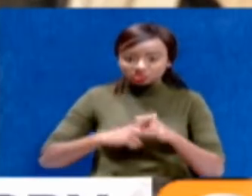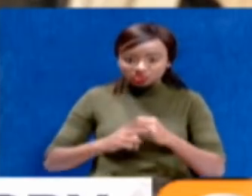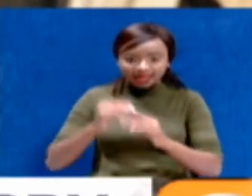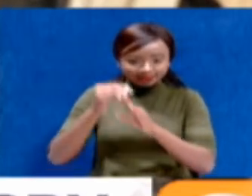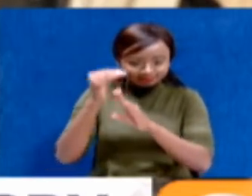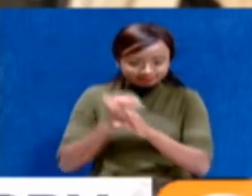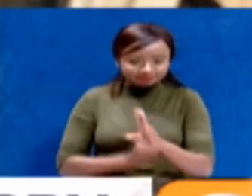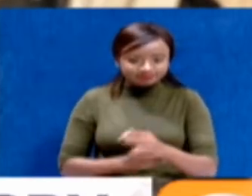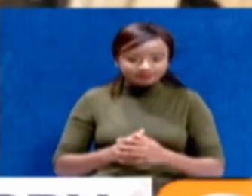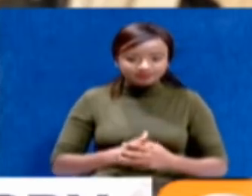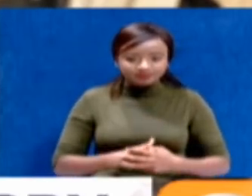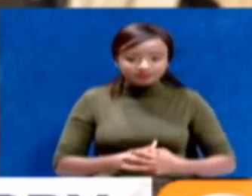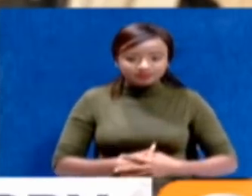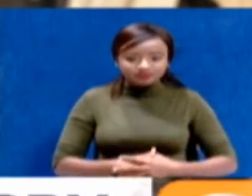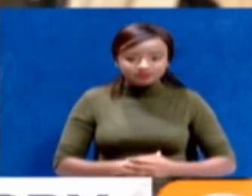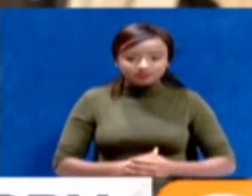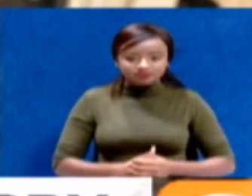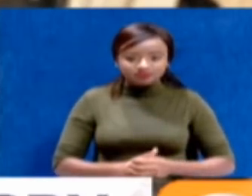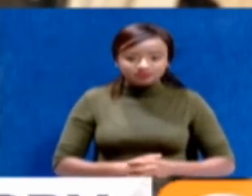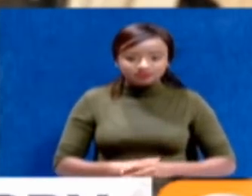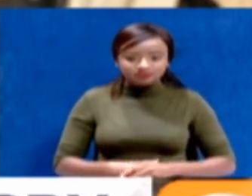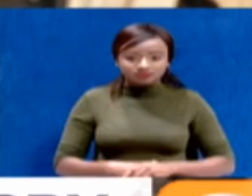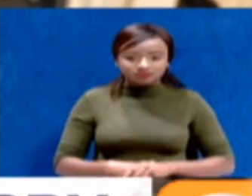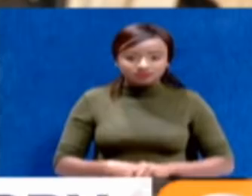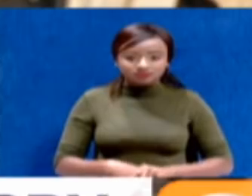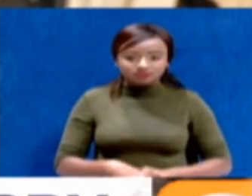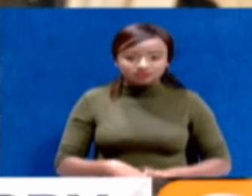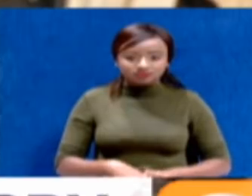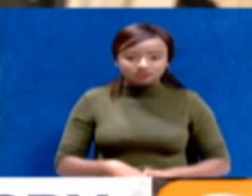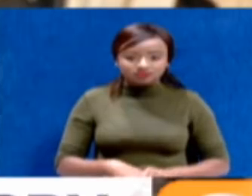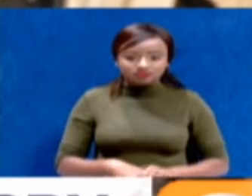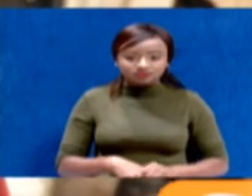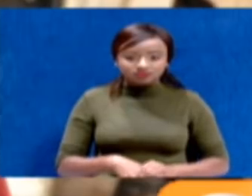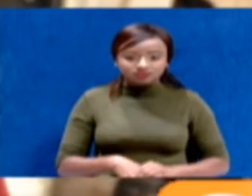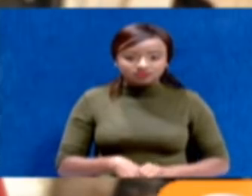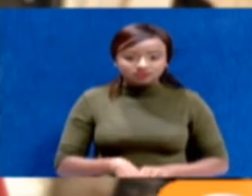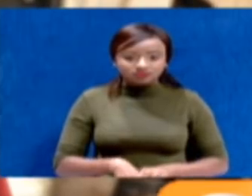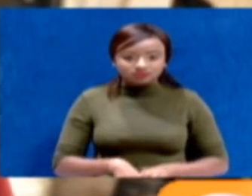Bernard Ndong for Citizen TV at the Masters Fabricators Industrial Area, Nairobi.